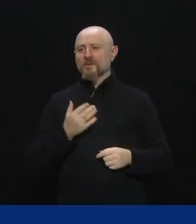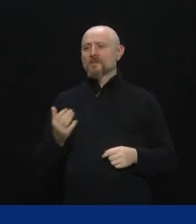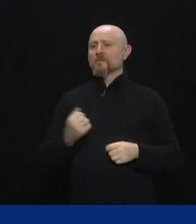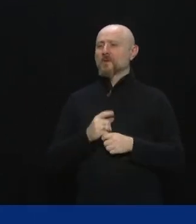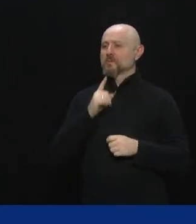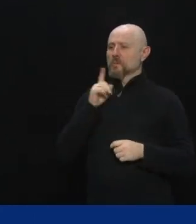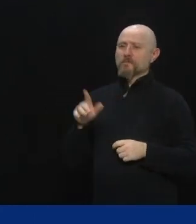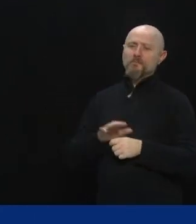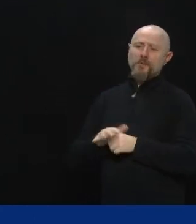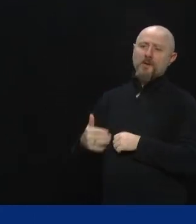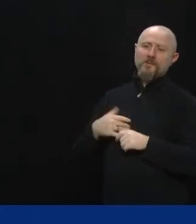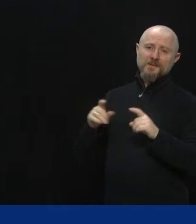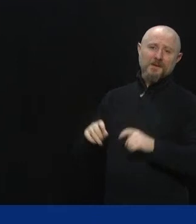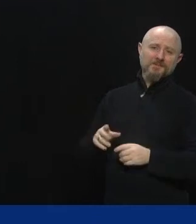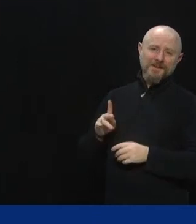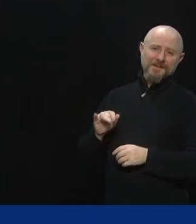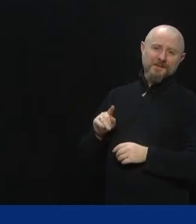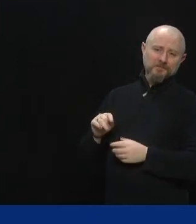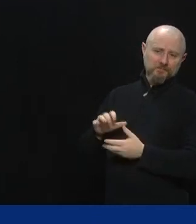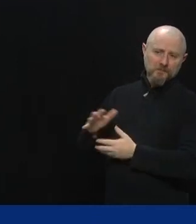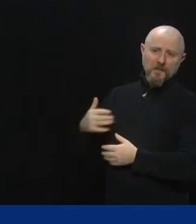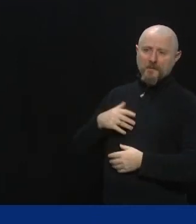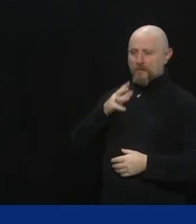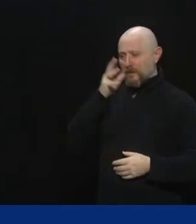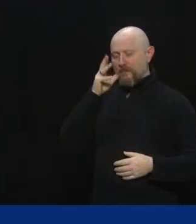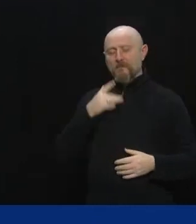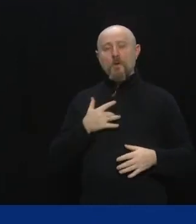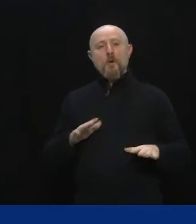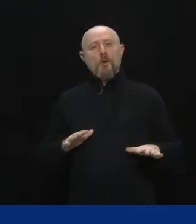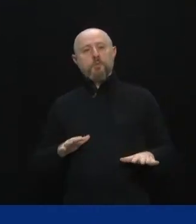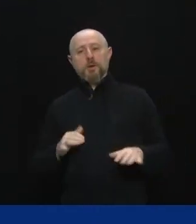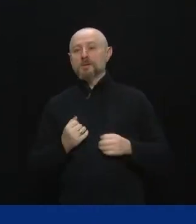kits so parents felt safe with their children heading into schools.